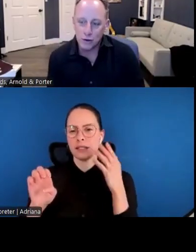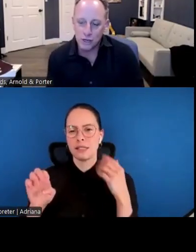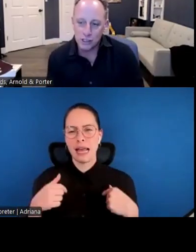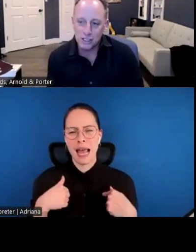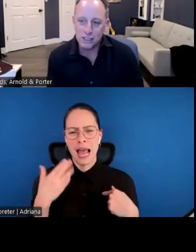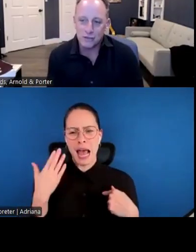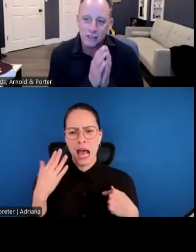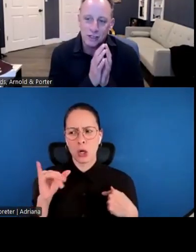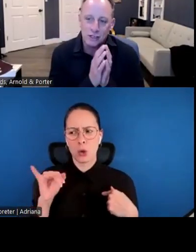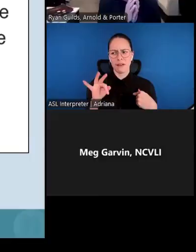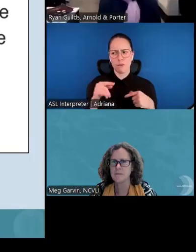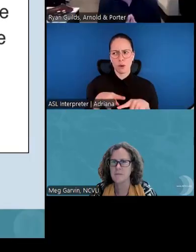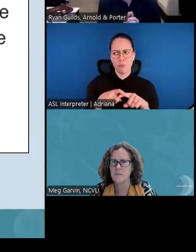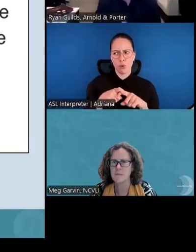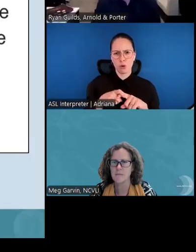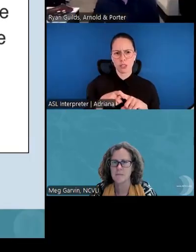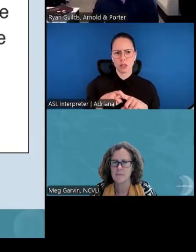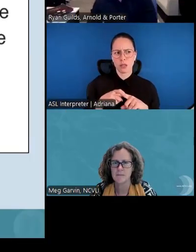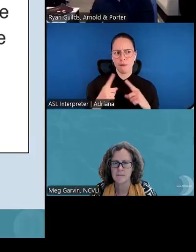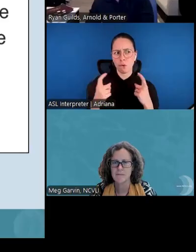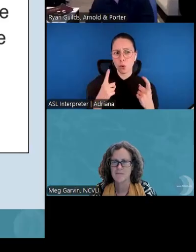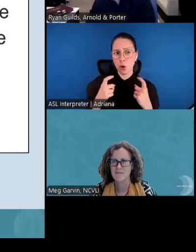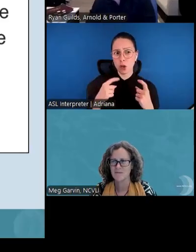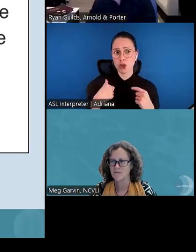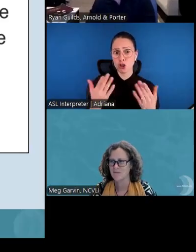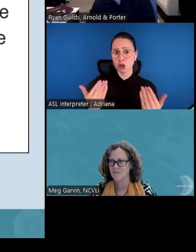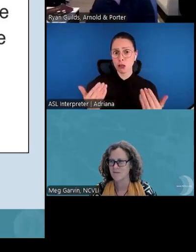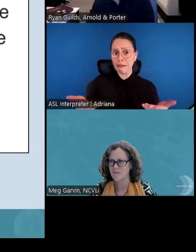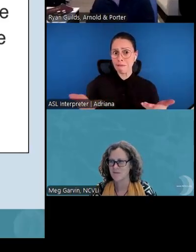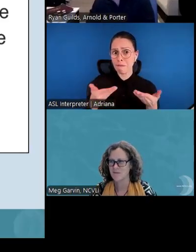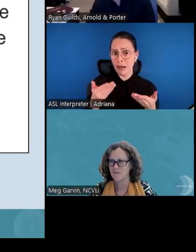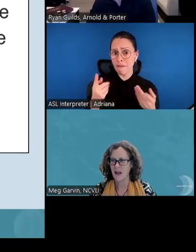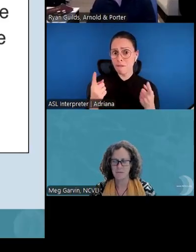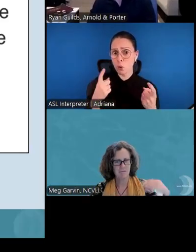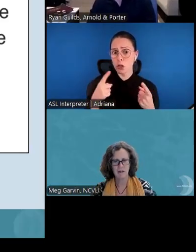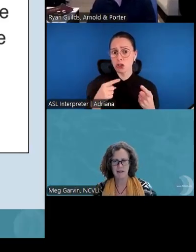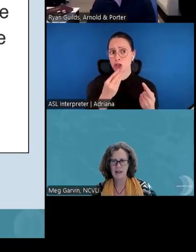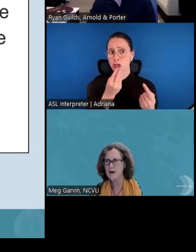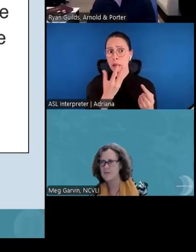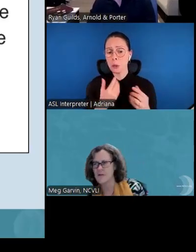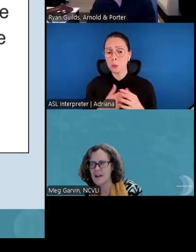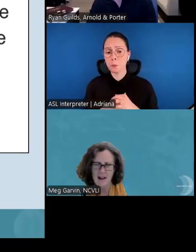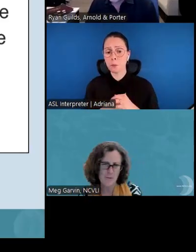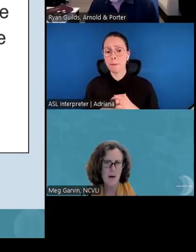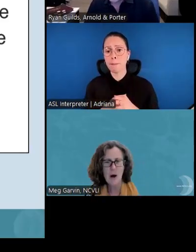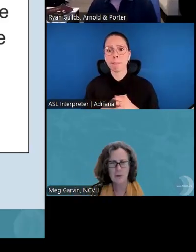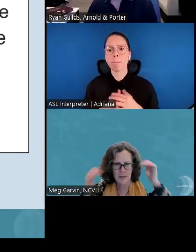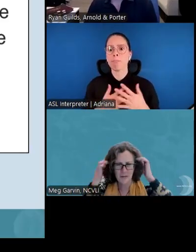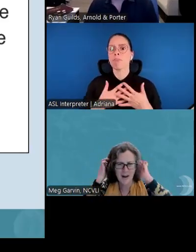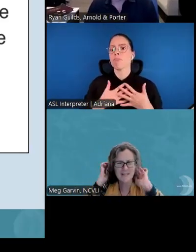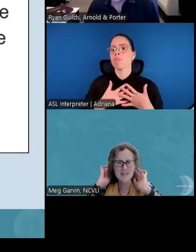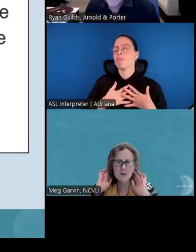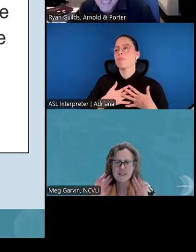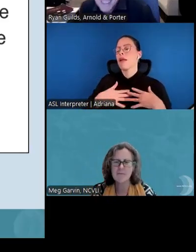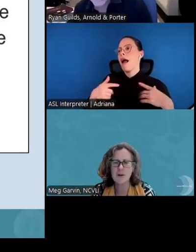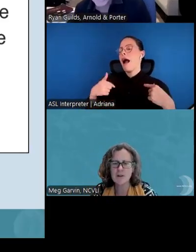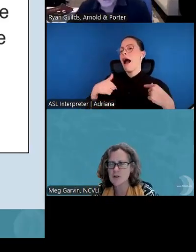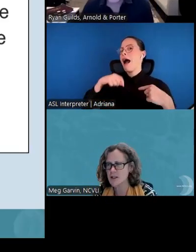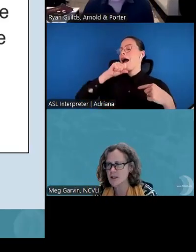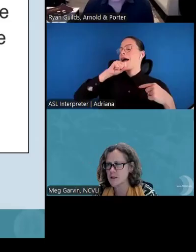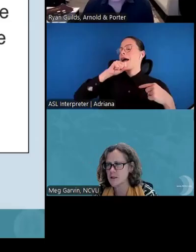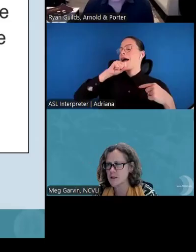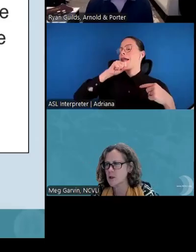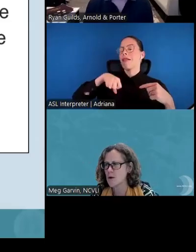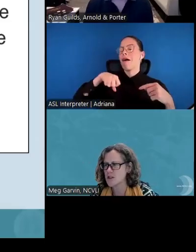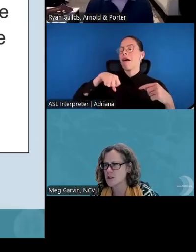pausing for questions, if I should invite questions, but I'll leave it to you to tell us. I love both, right? So some folks are